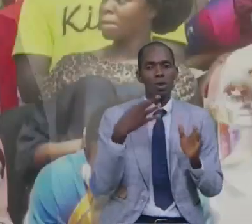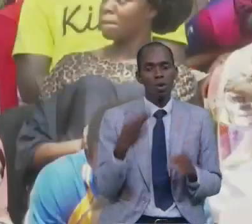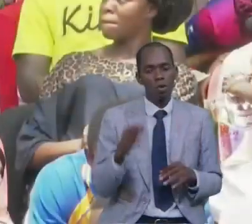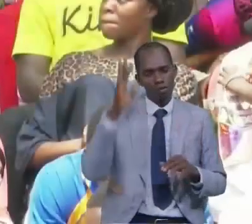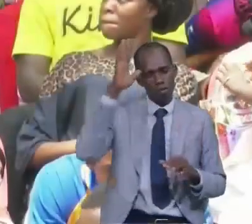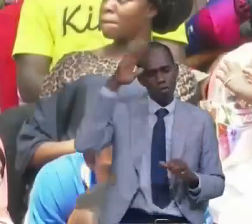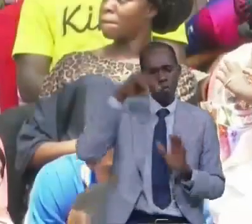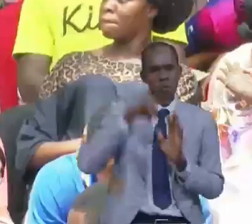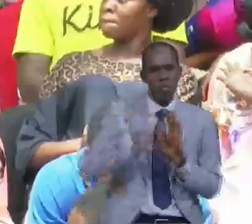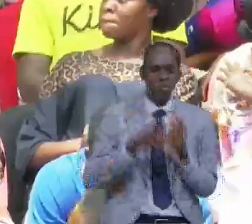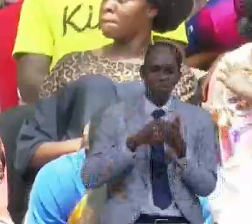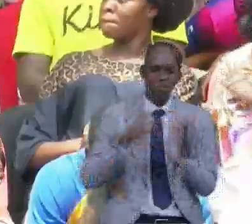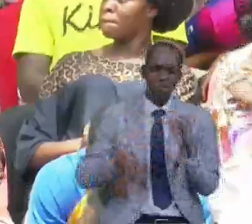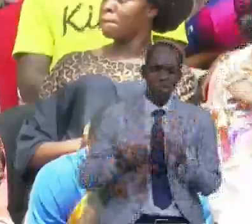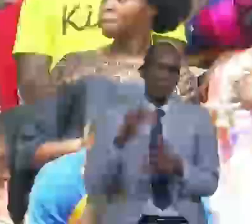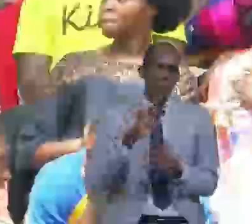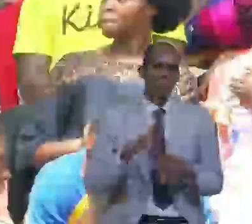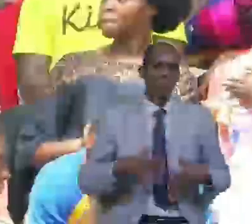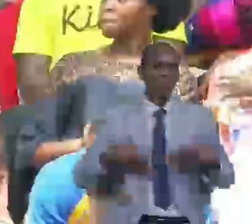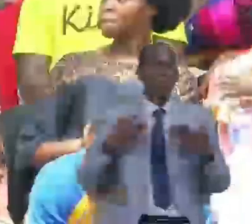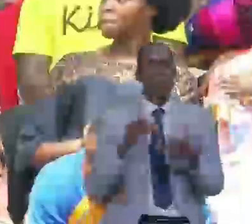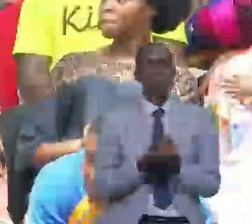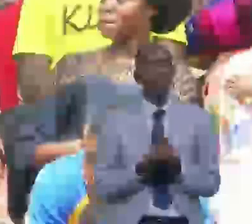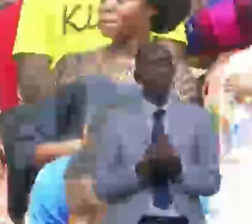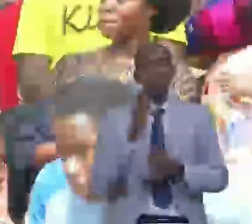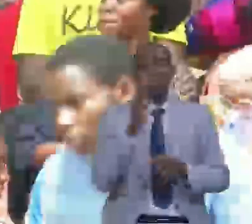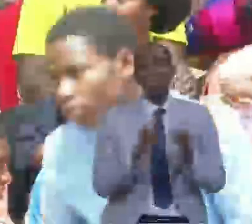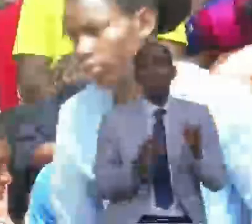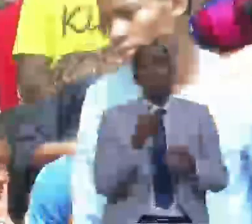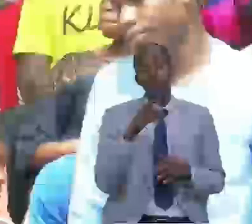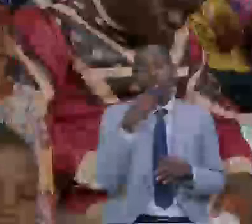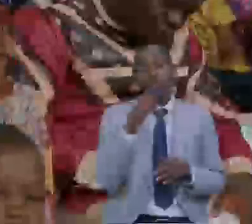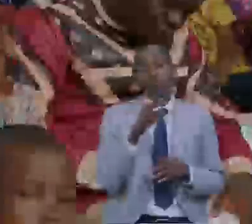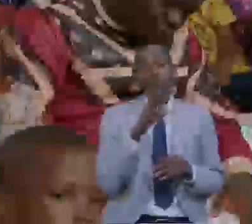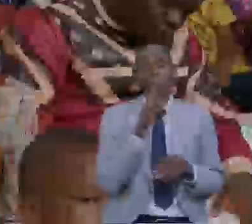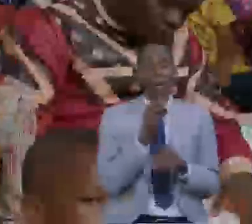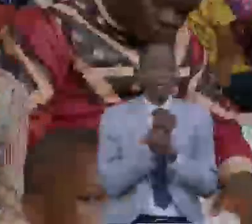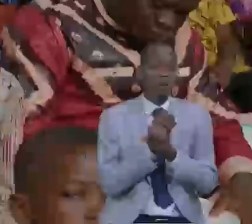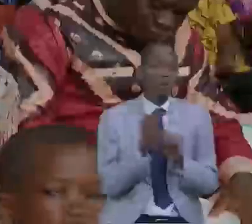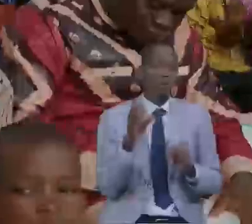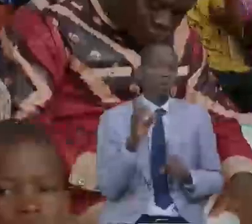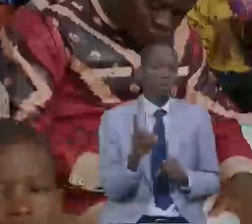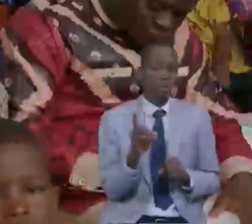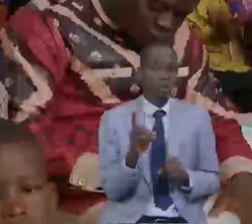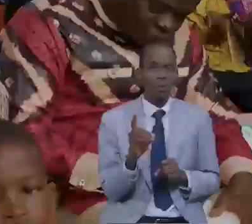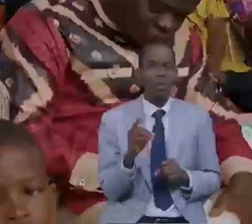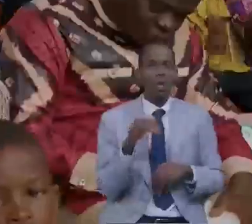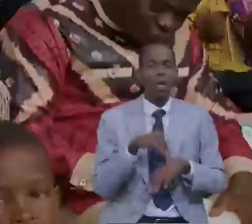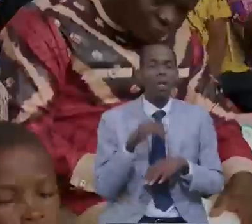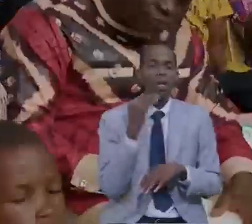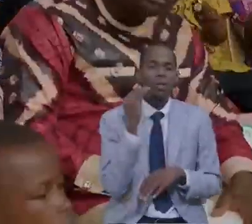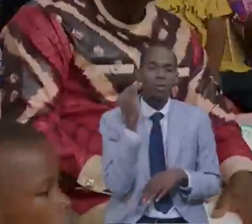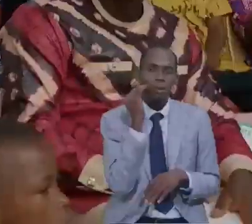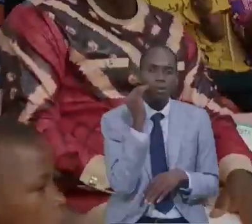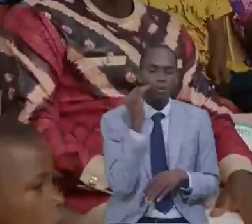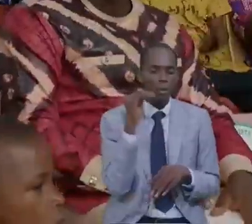at home, in church, in the office, on the street, anywhere you